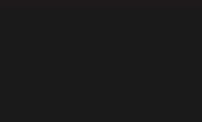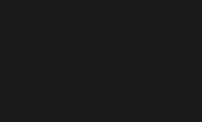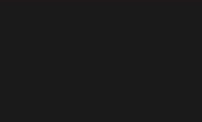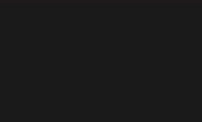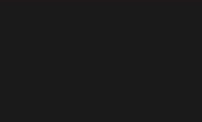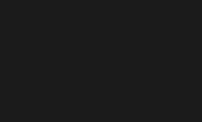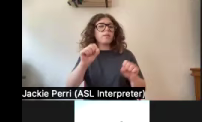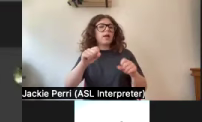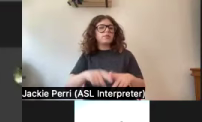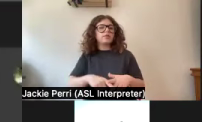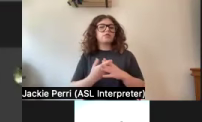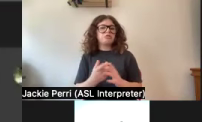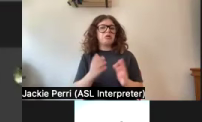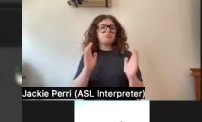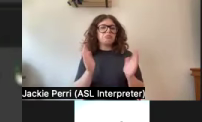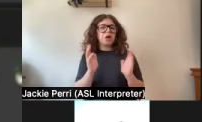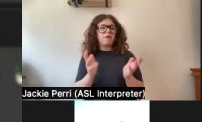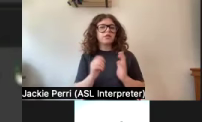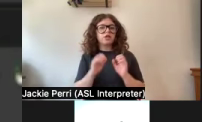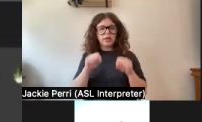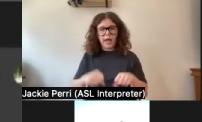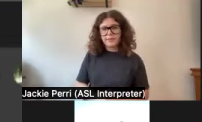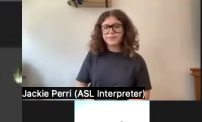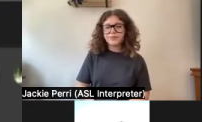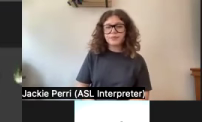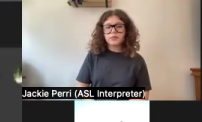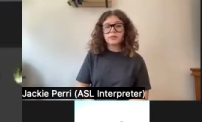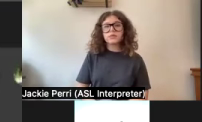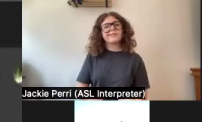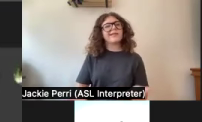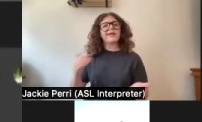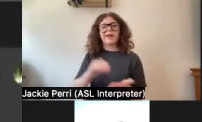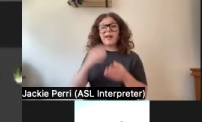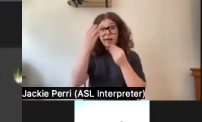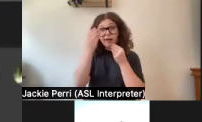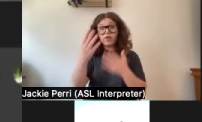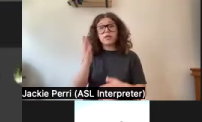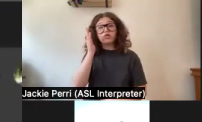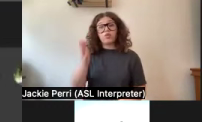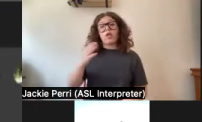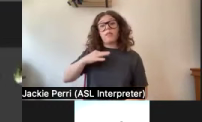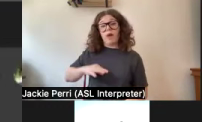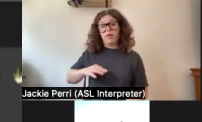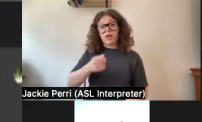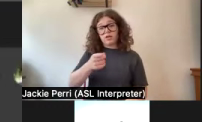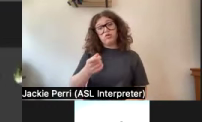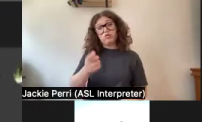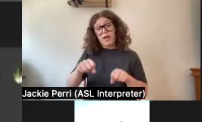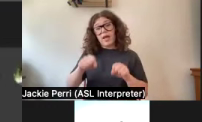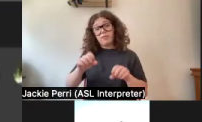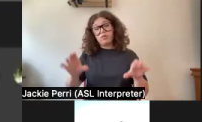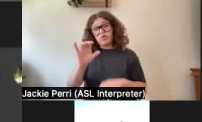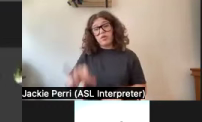those conversations. Again, I think information is very helpful to be able to do that.